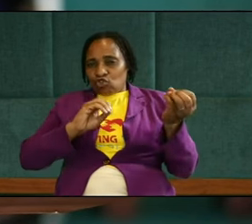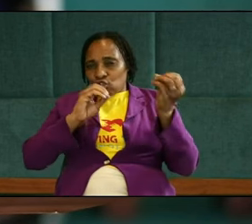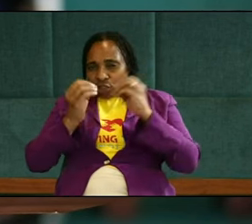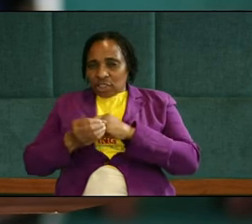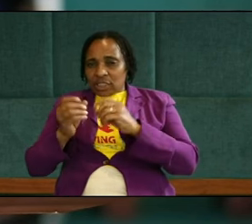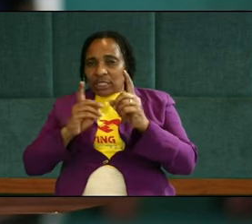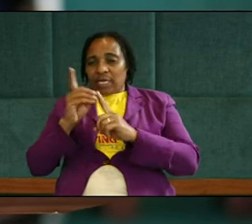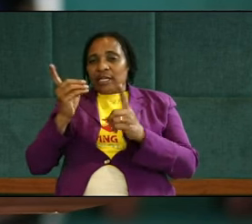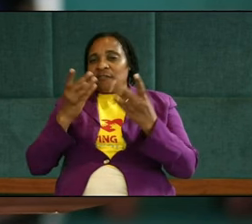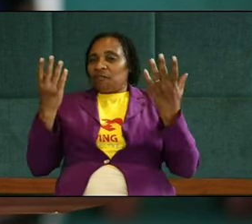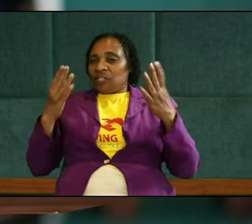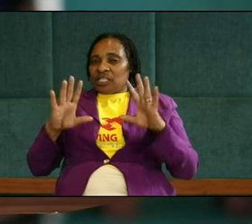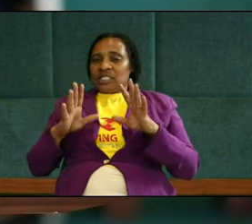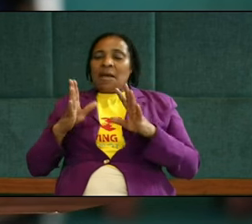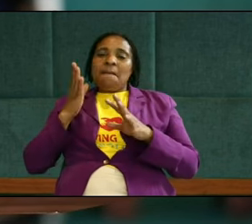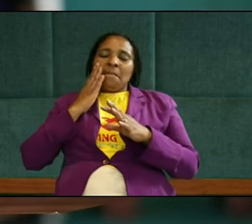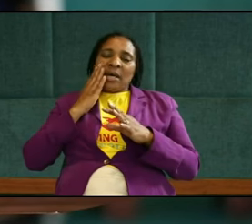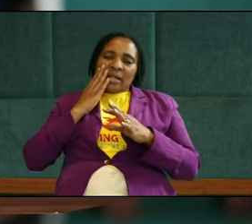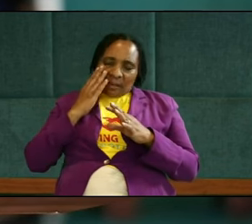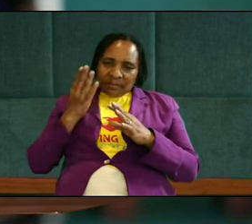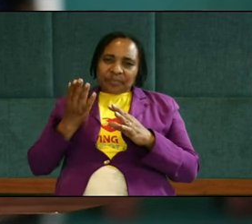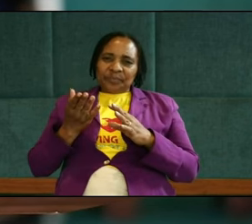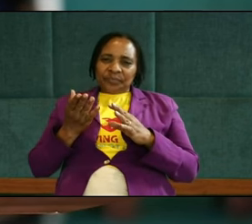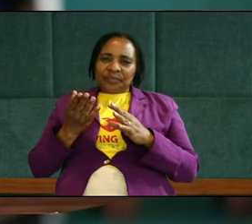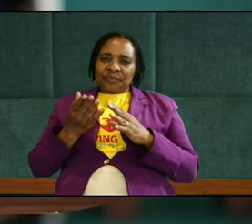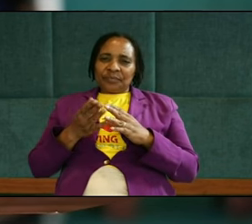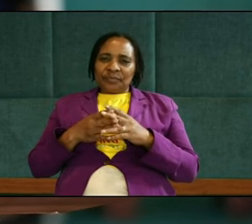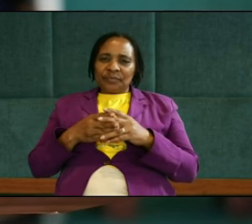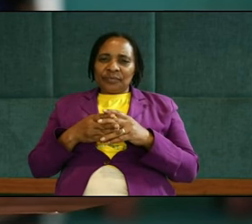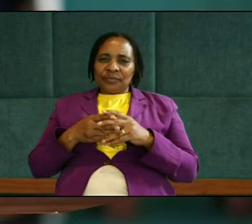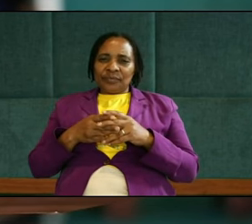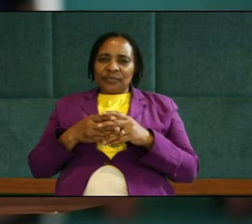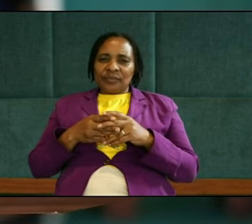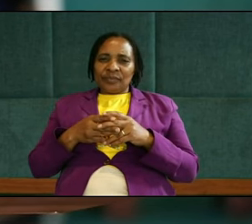changed. Mother